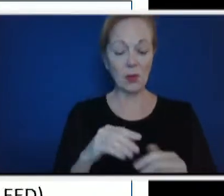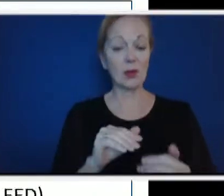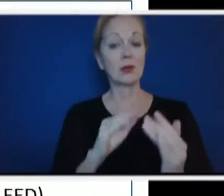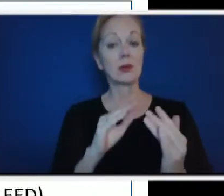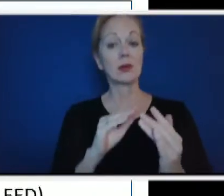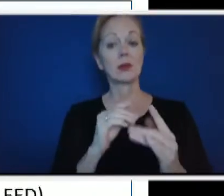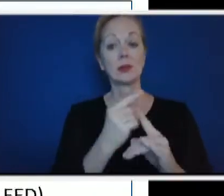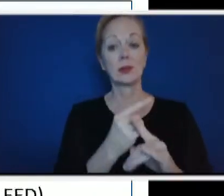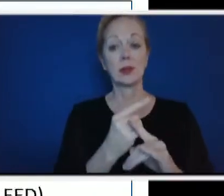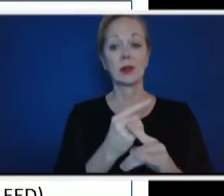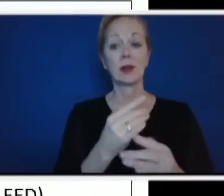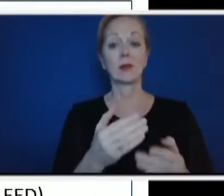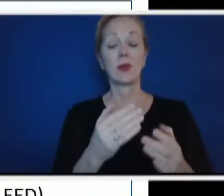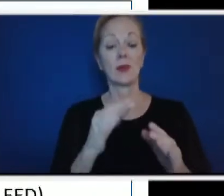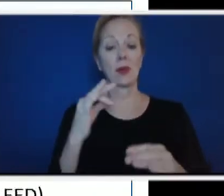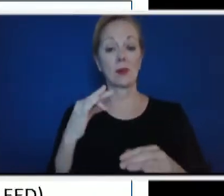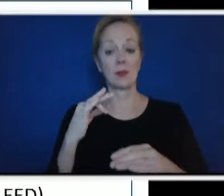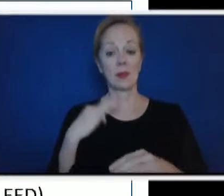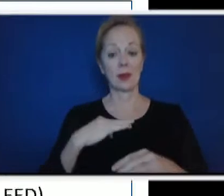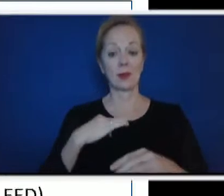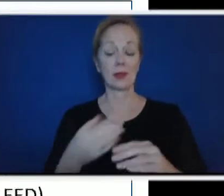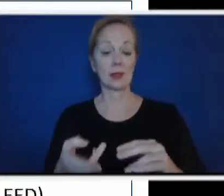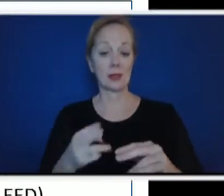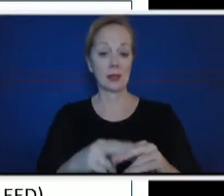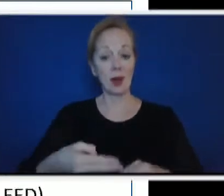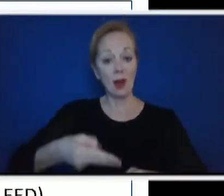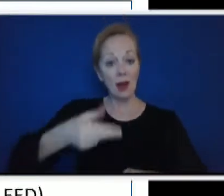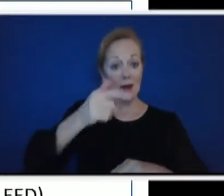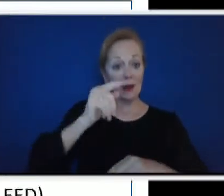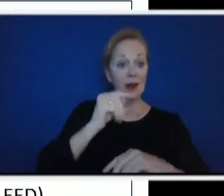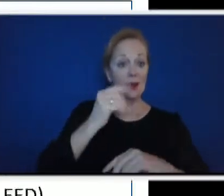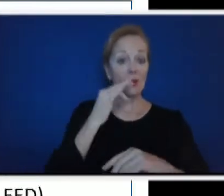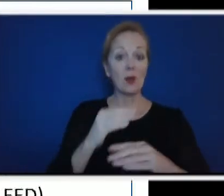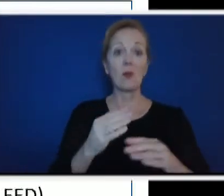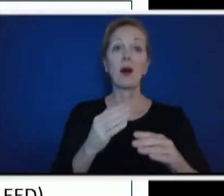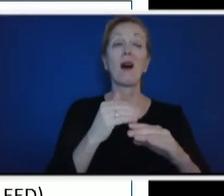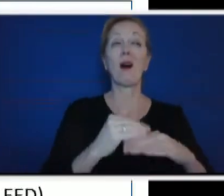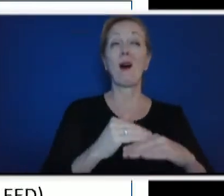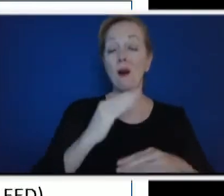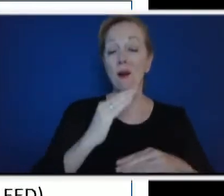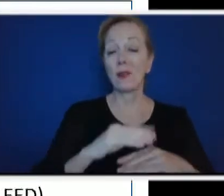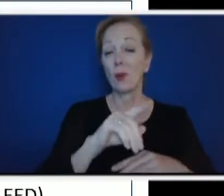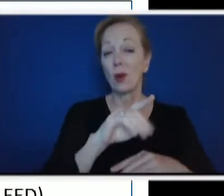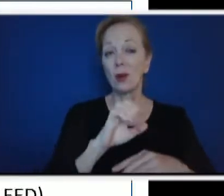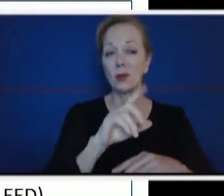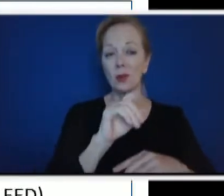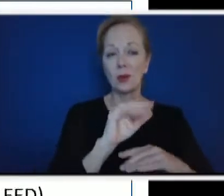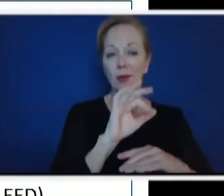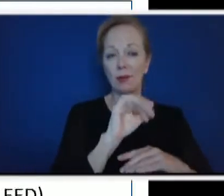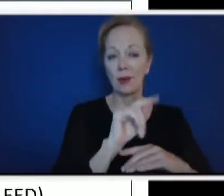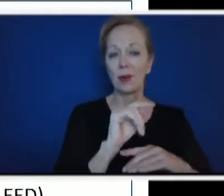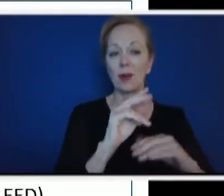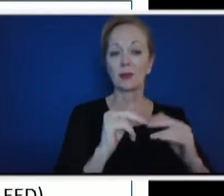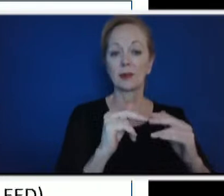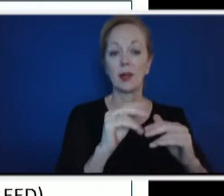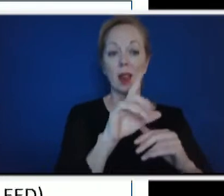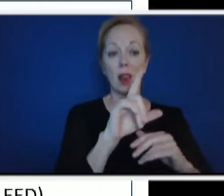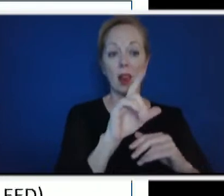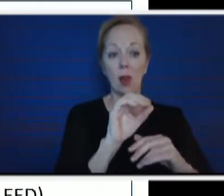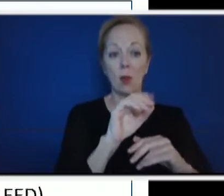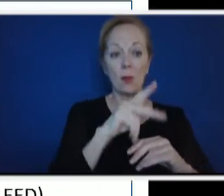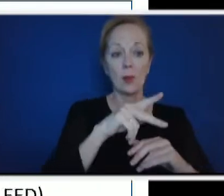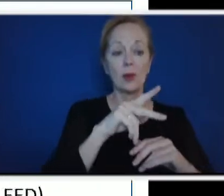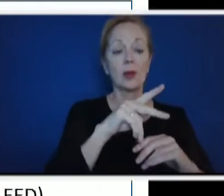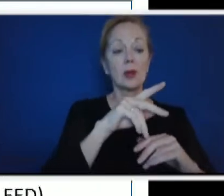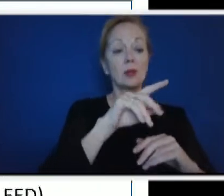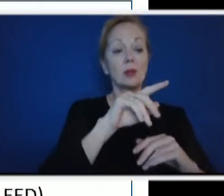justify and provide the benefits for the additional height. So if we do go above 120 feet, we'll be constructing a portion of the loop trail on an adjacent